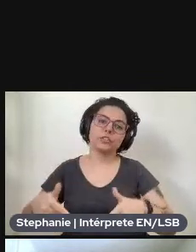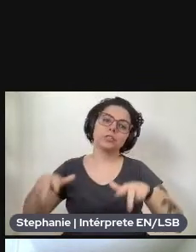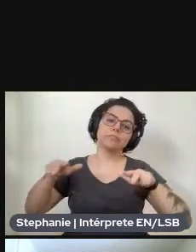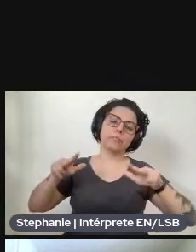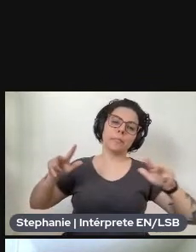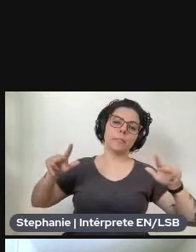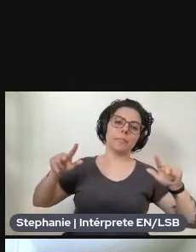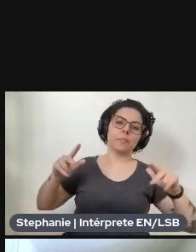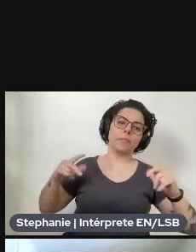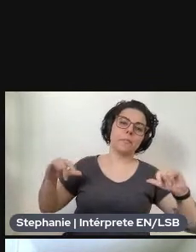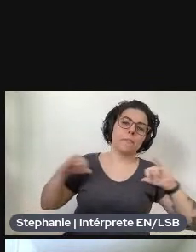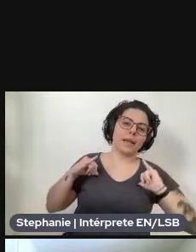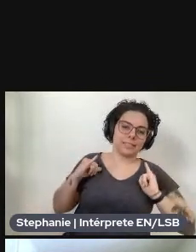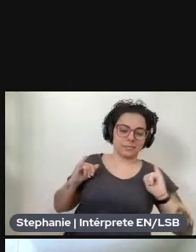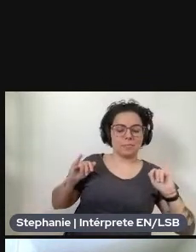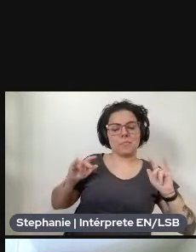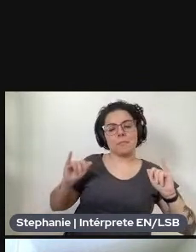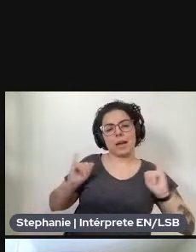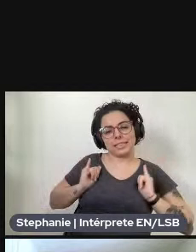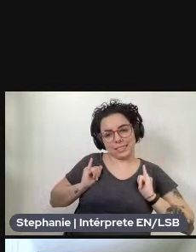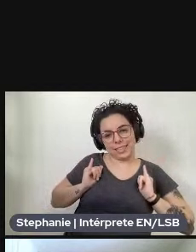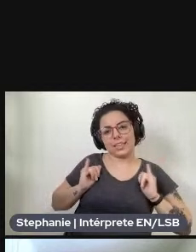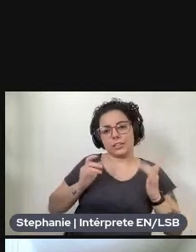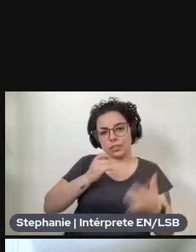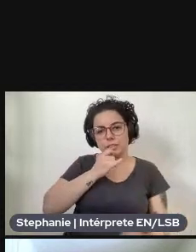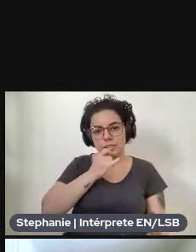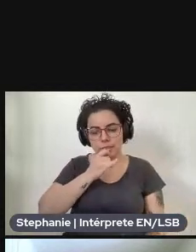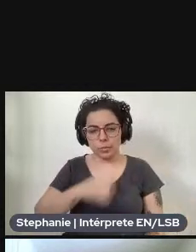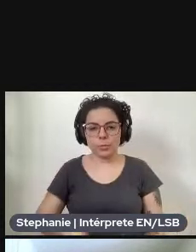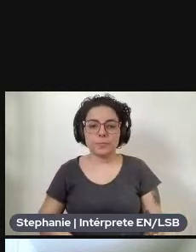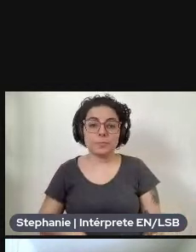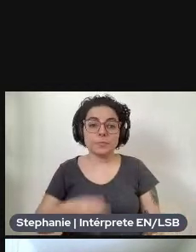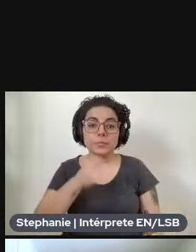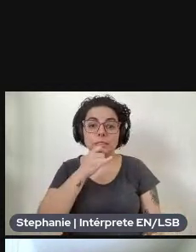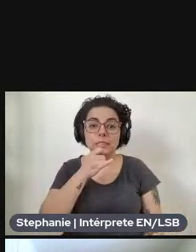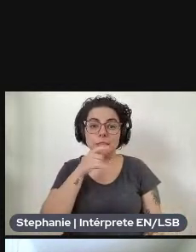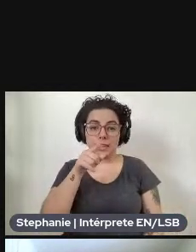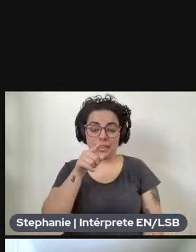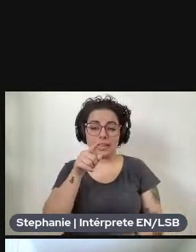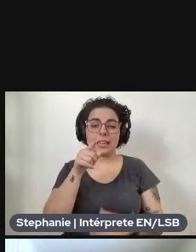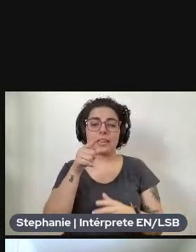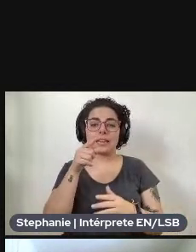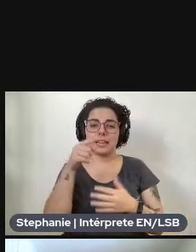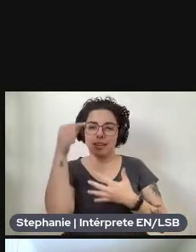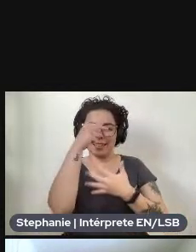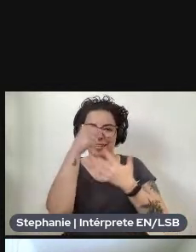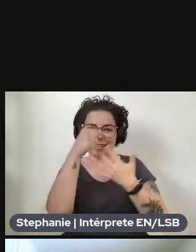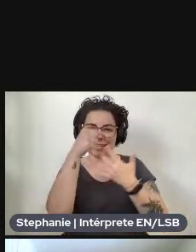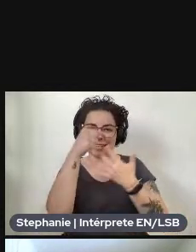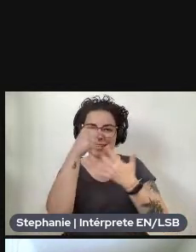That's more than that. The ordering principles of these frames are